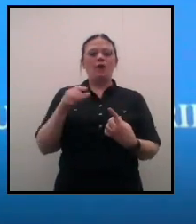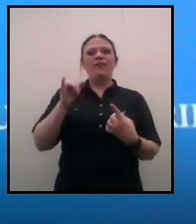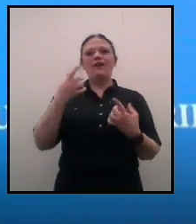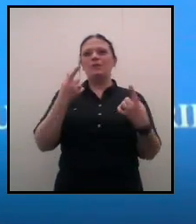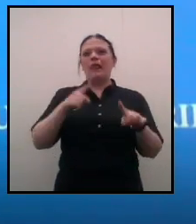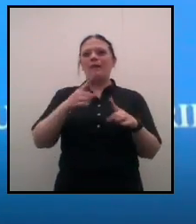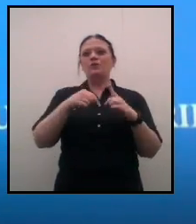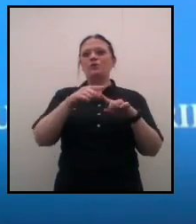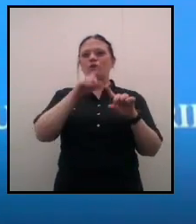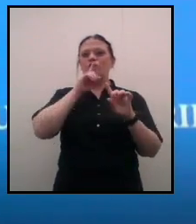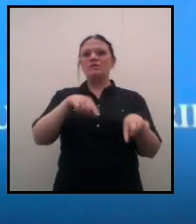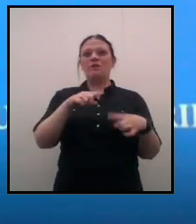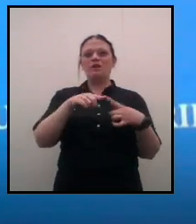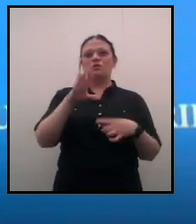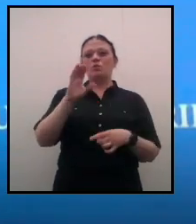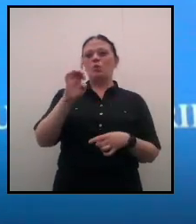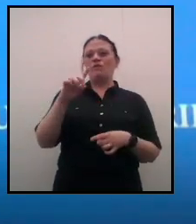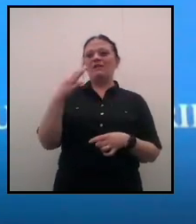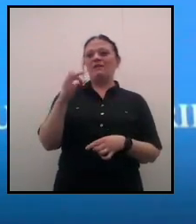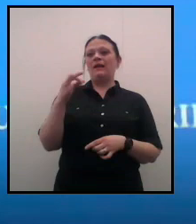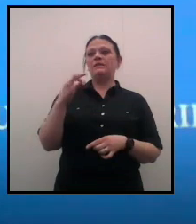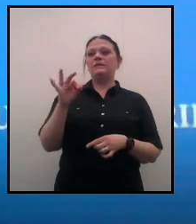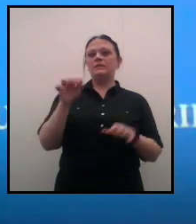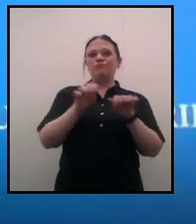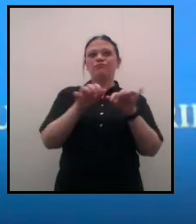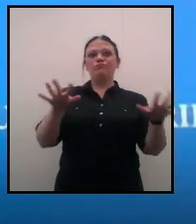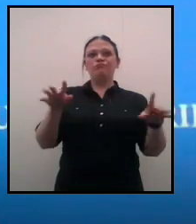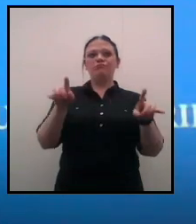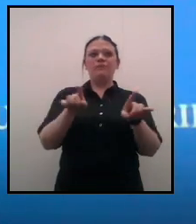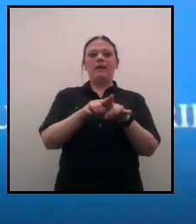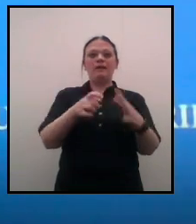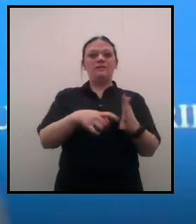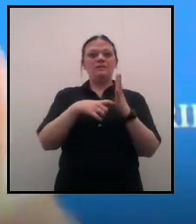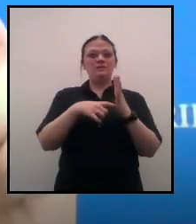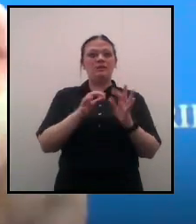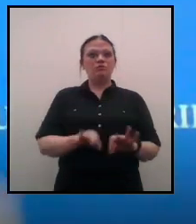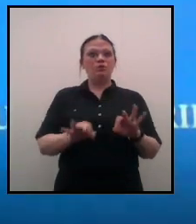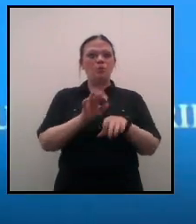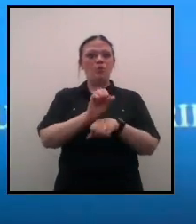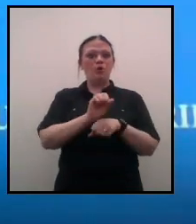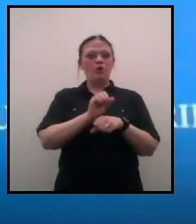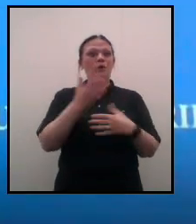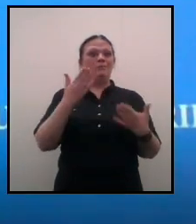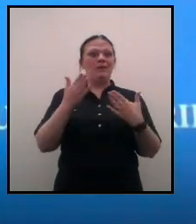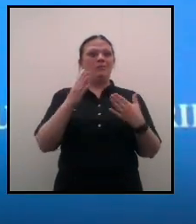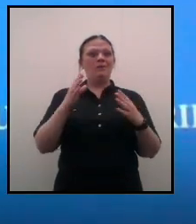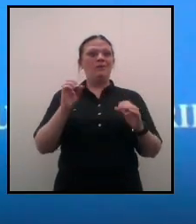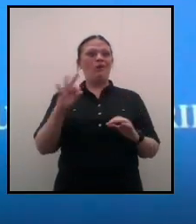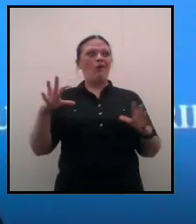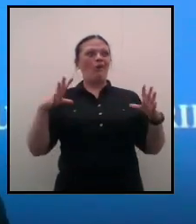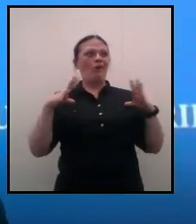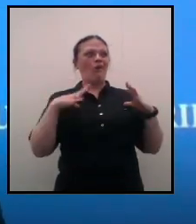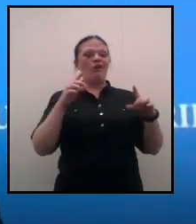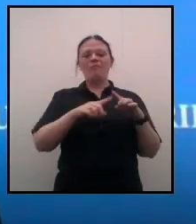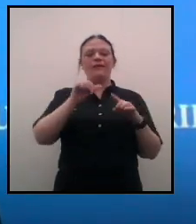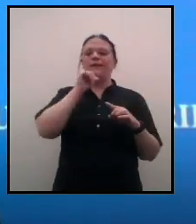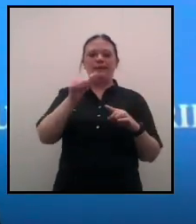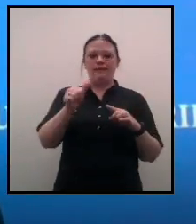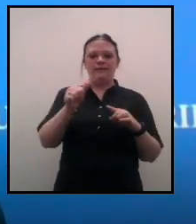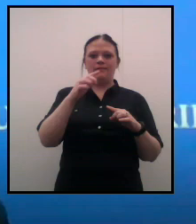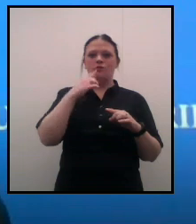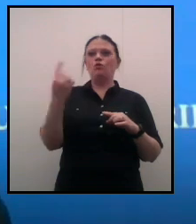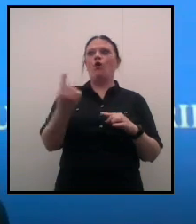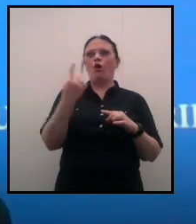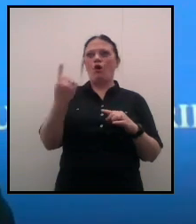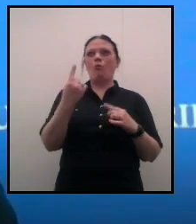to the COVID-19 outbreak. As one of the key essential workers, you may have a day off, but you're really not off. You're constantly dealing with